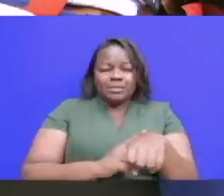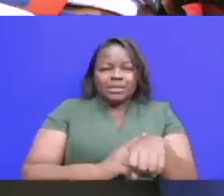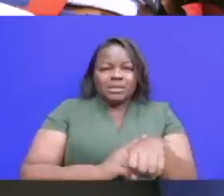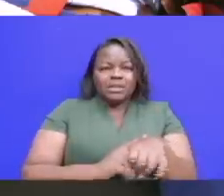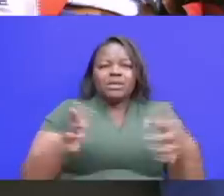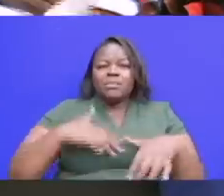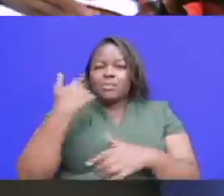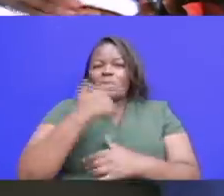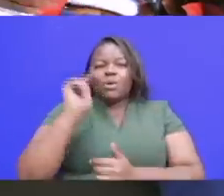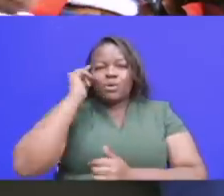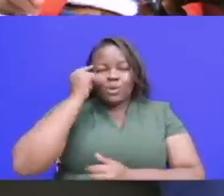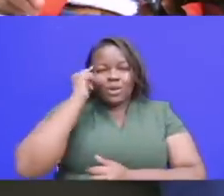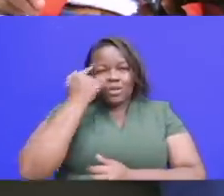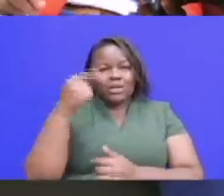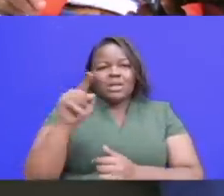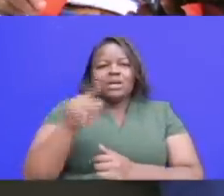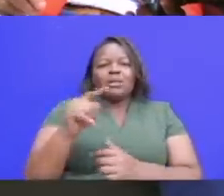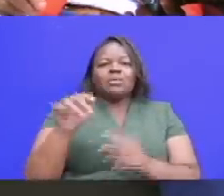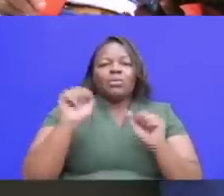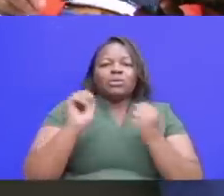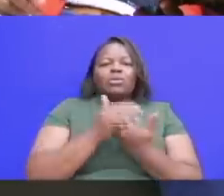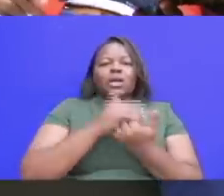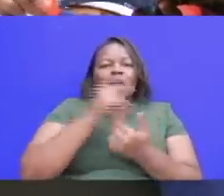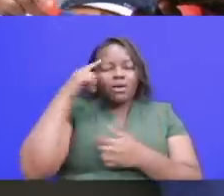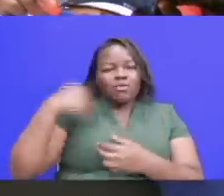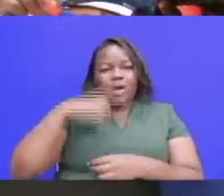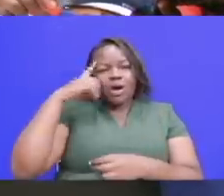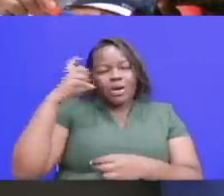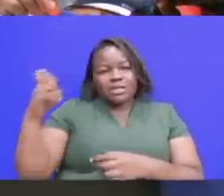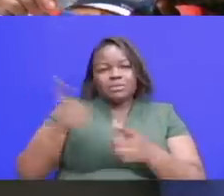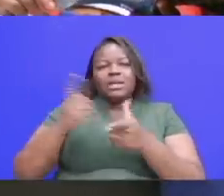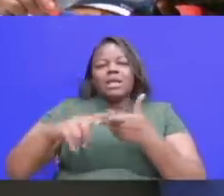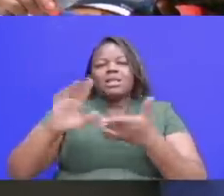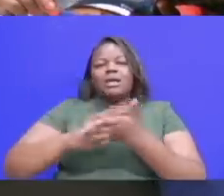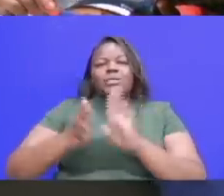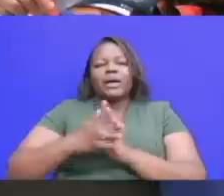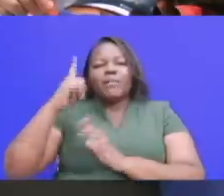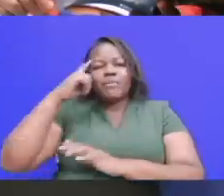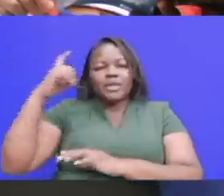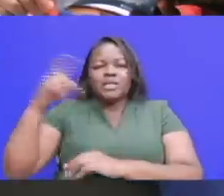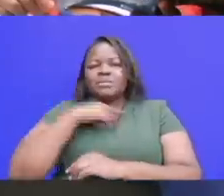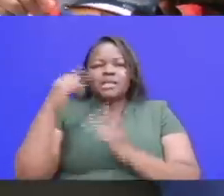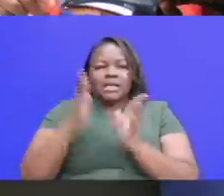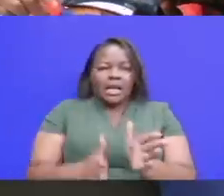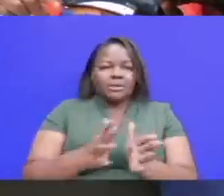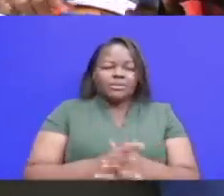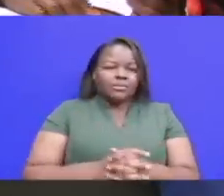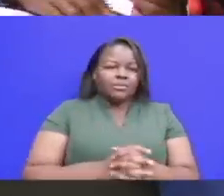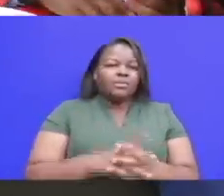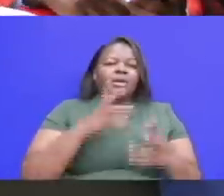whom we thought are going to cherish our dream become the dream killers. My dream killer. Amen. Amen. So, Brother